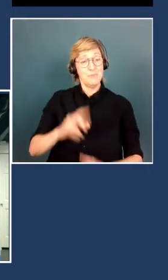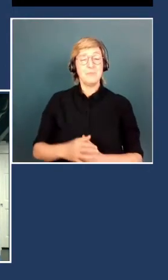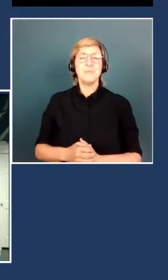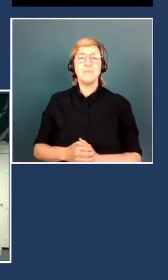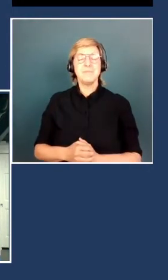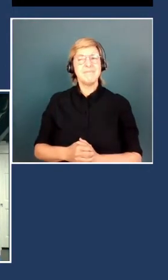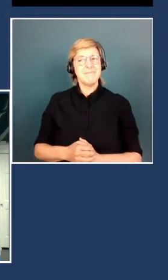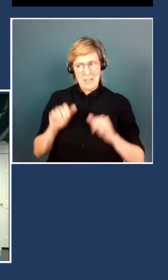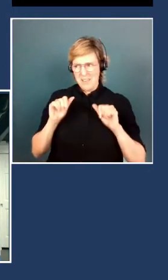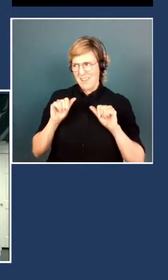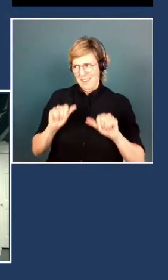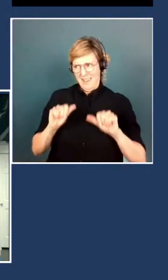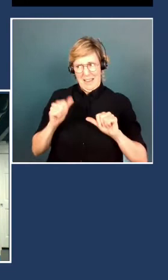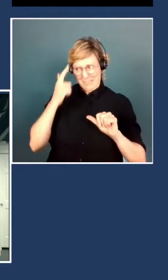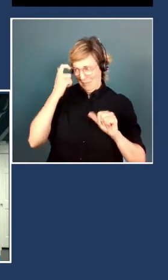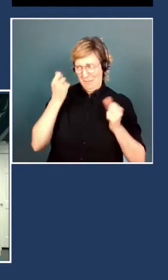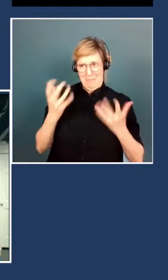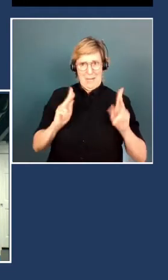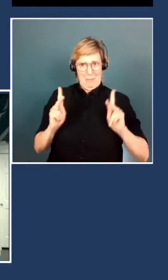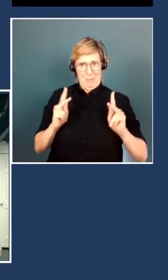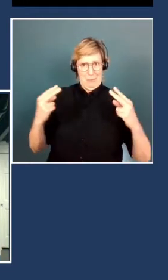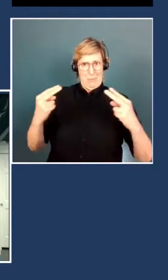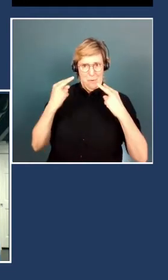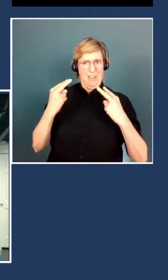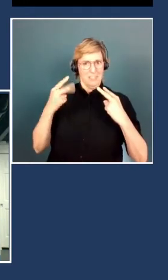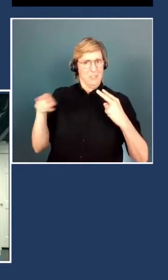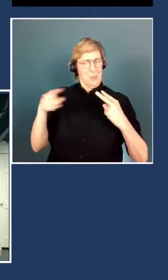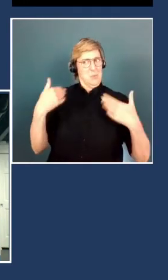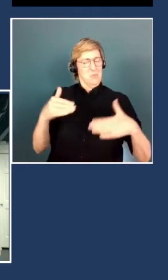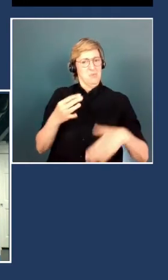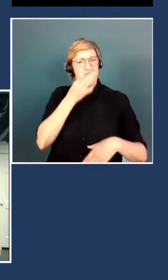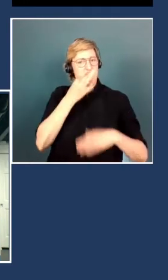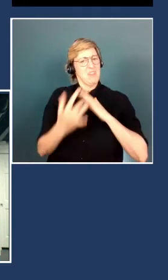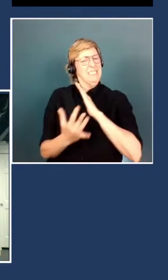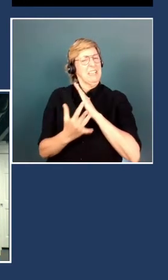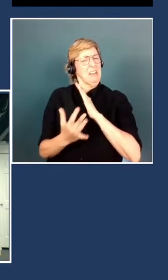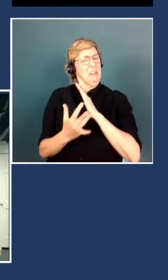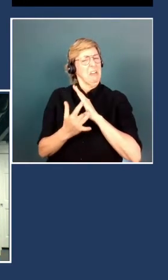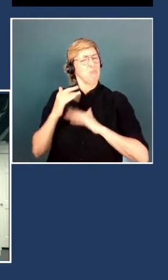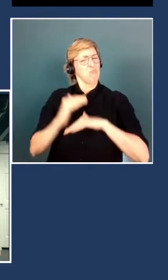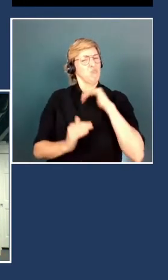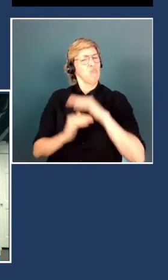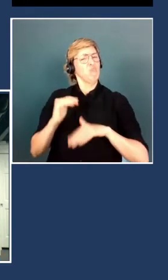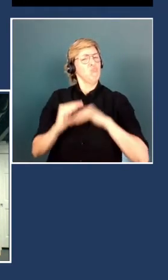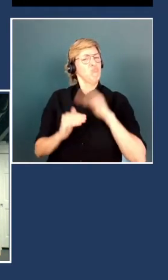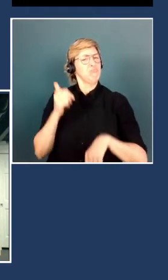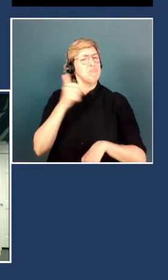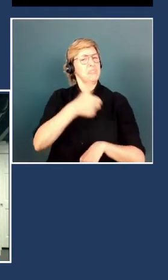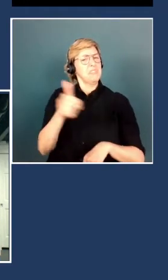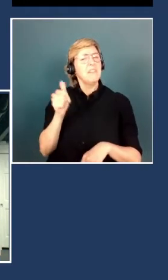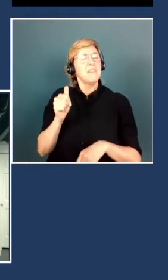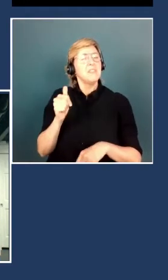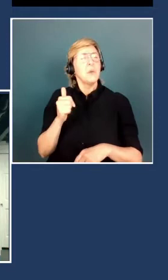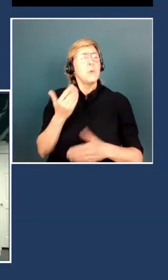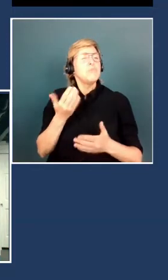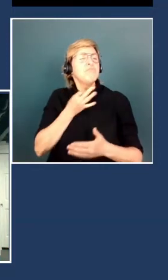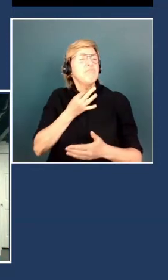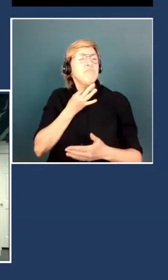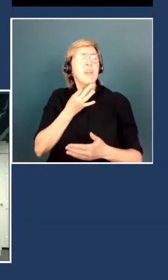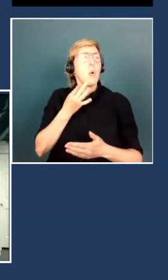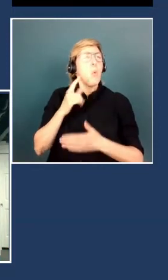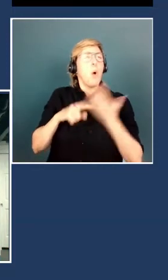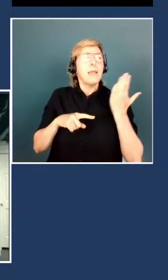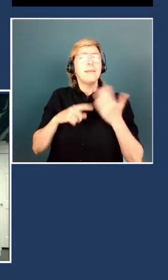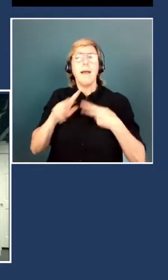technical background in the room, and I was wanting to know a little bit more about some of the assessments and technical questions asked